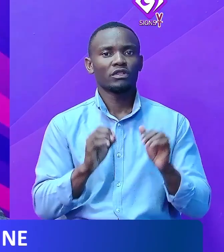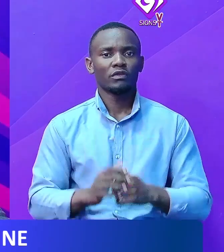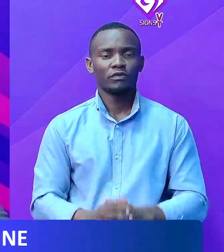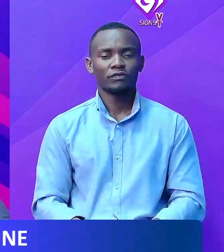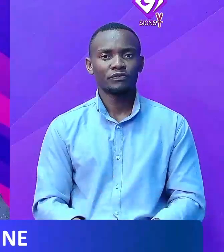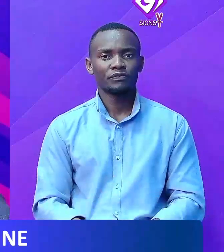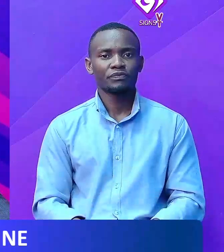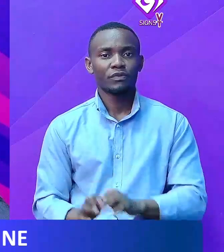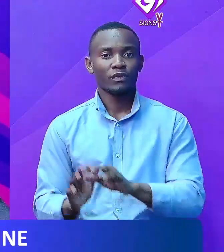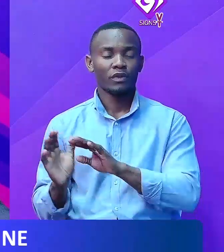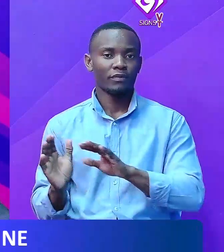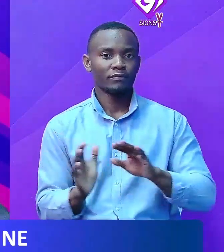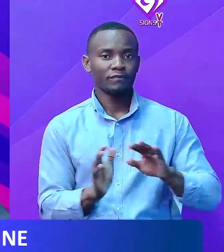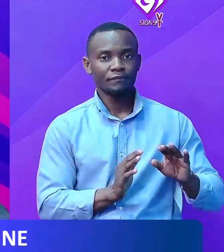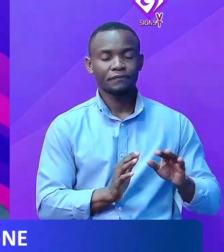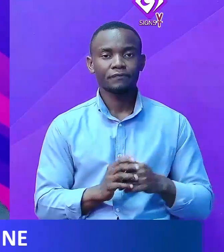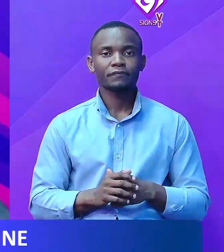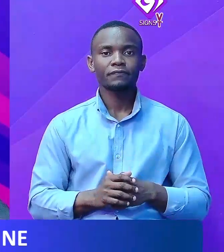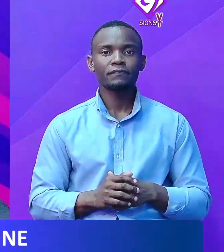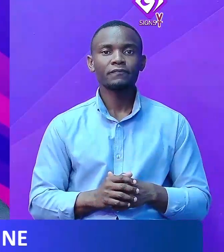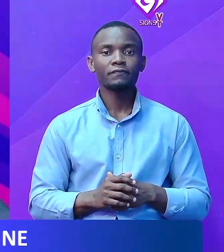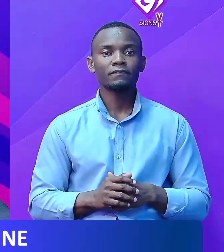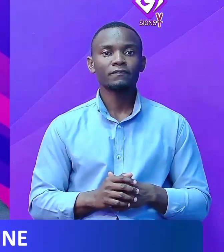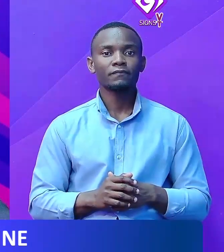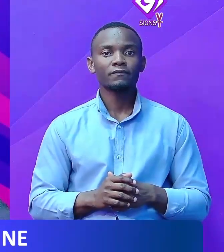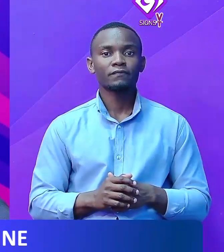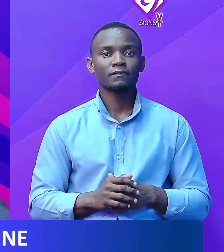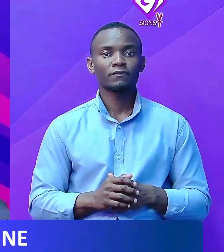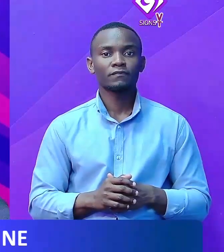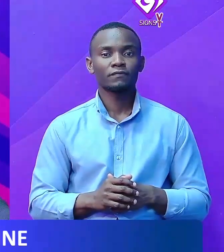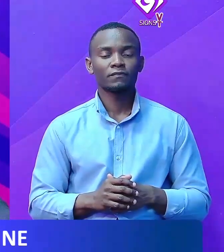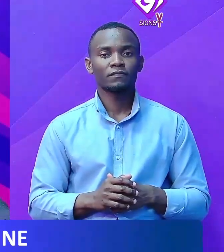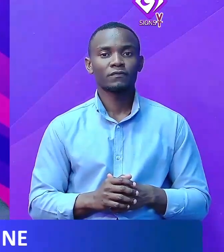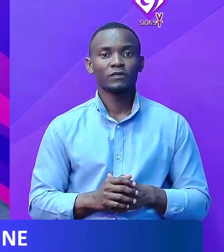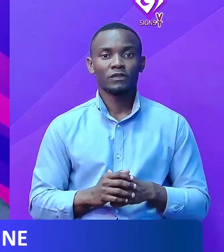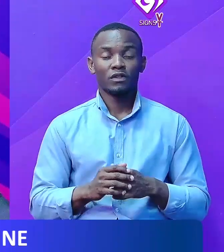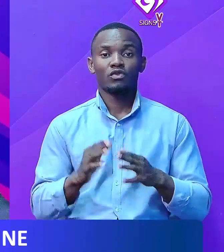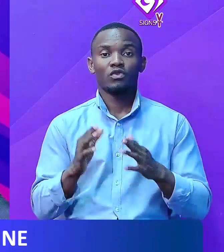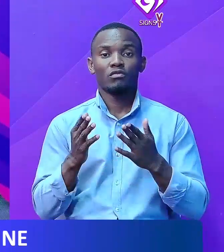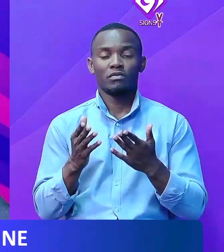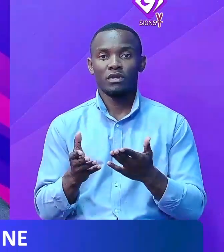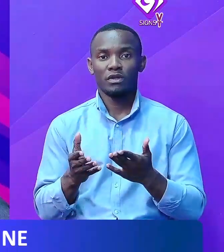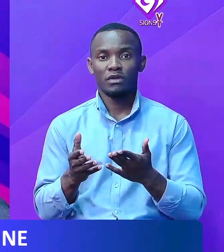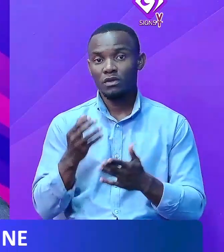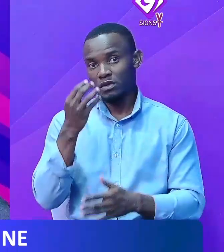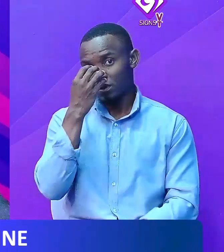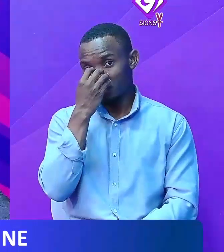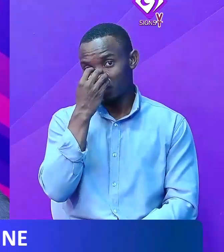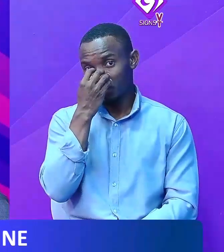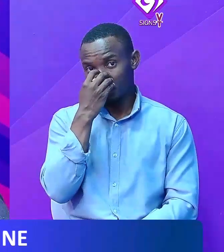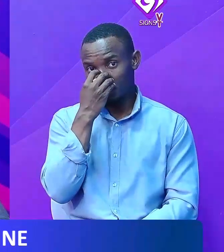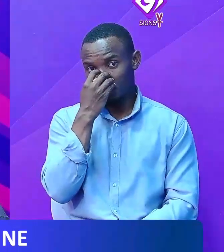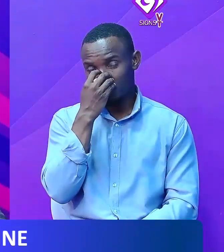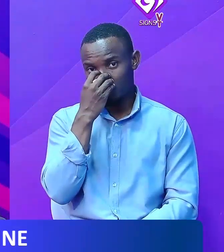From Uganda, and that story back home, President William Ruto has hailed